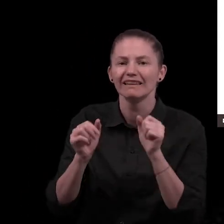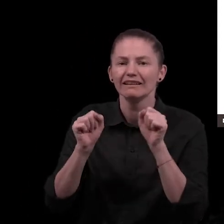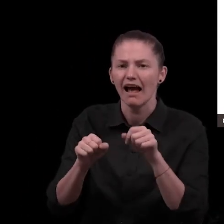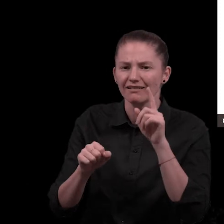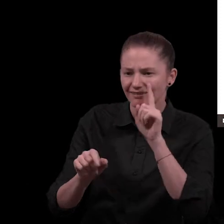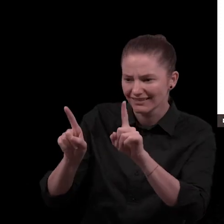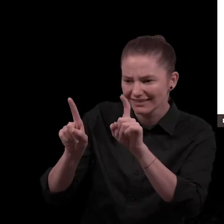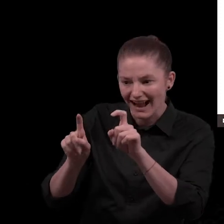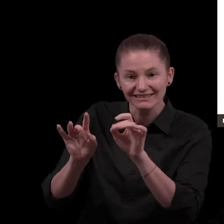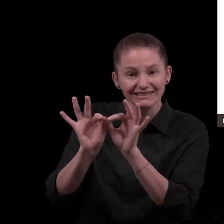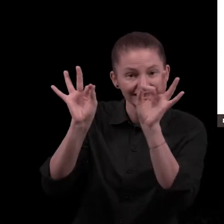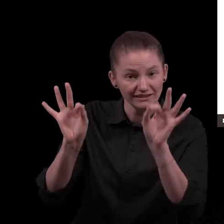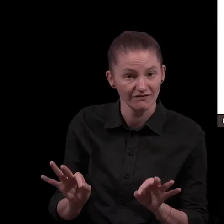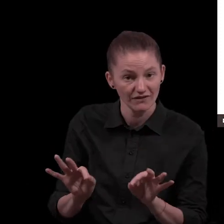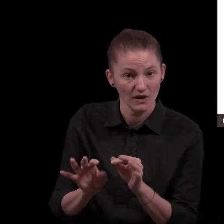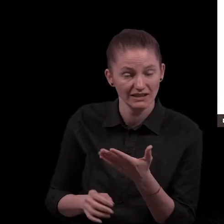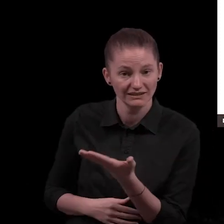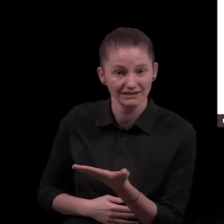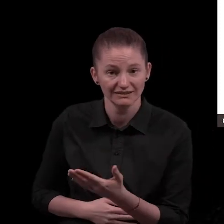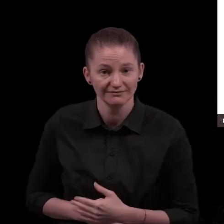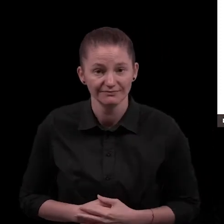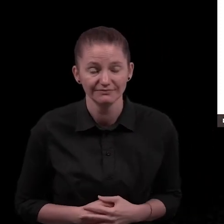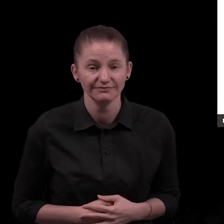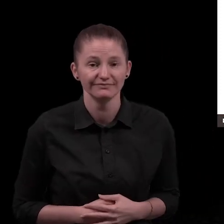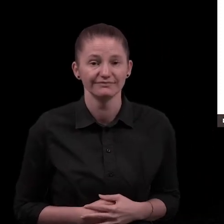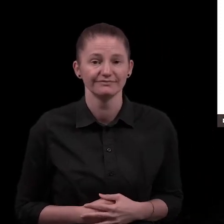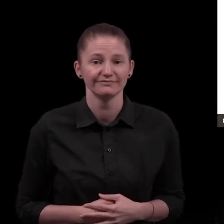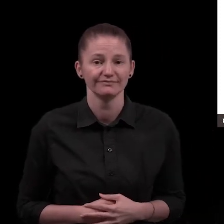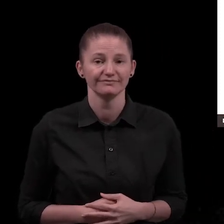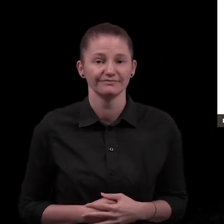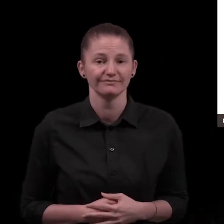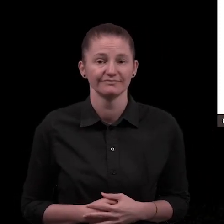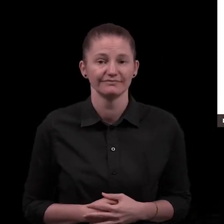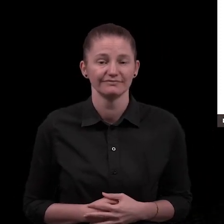commands, plus a SAS token that allows us to access it.